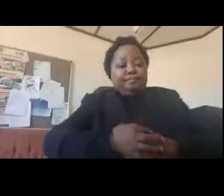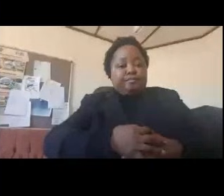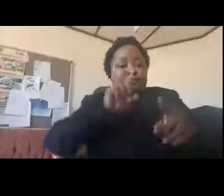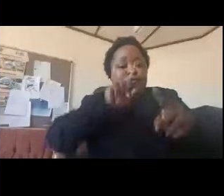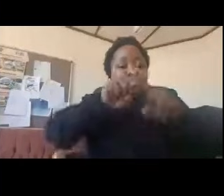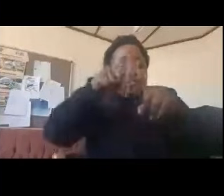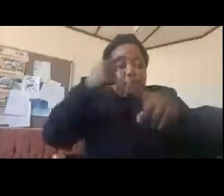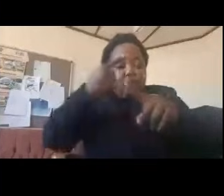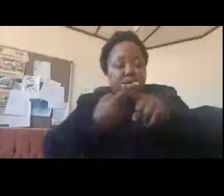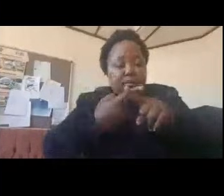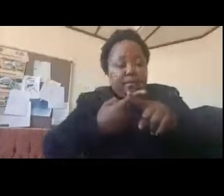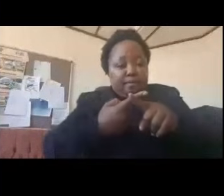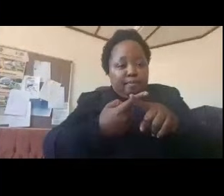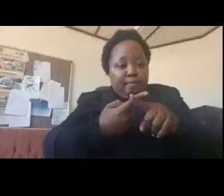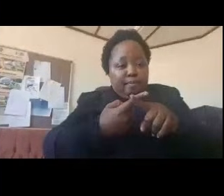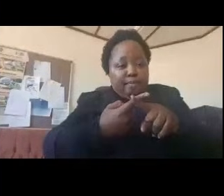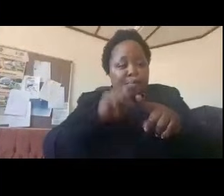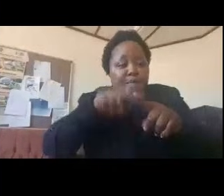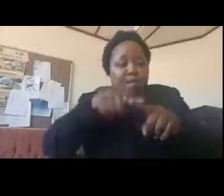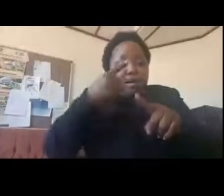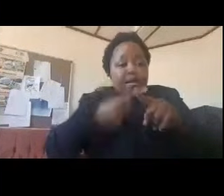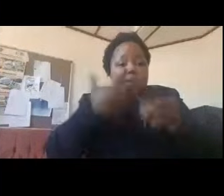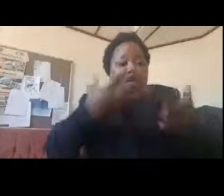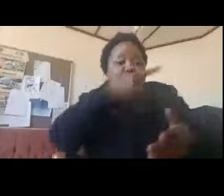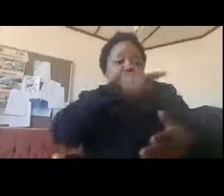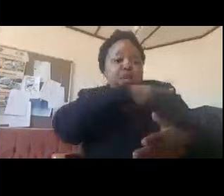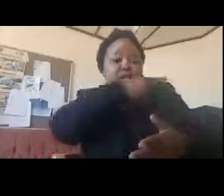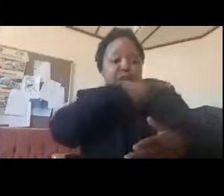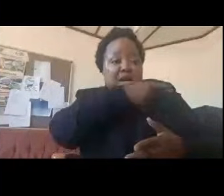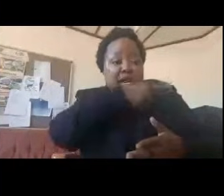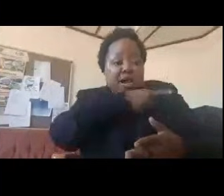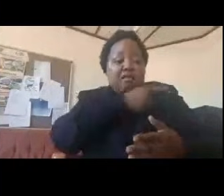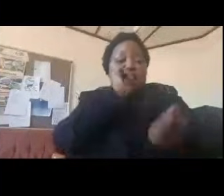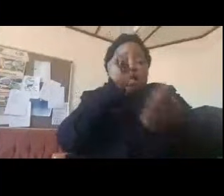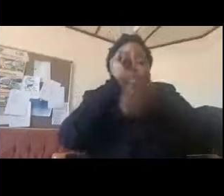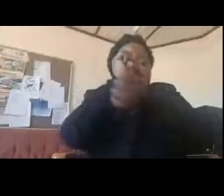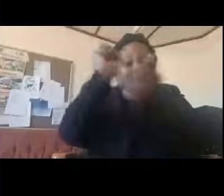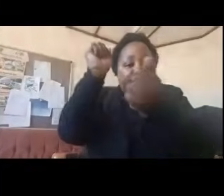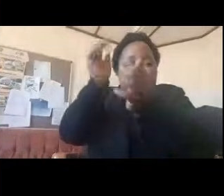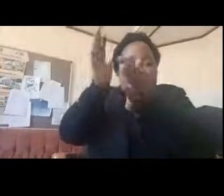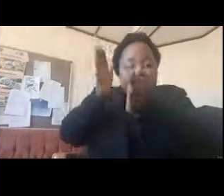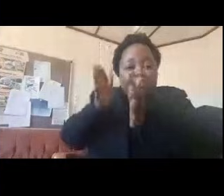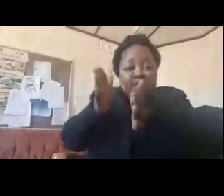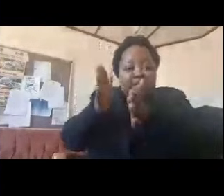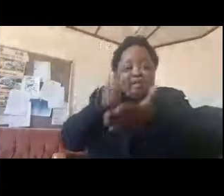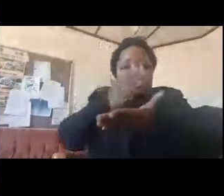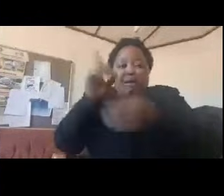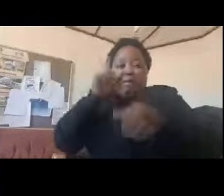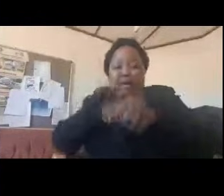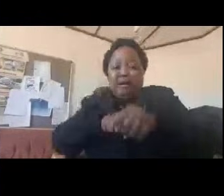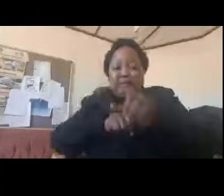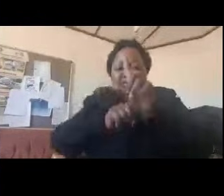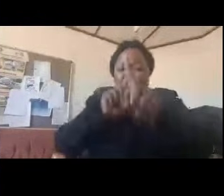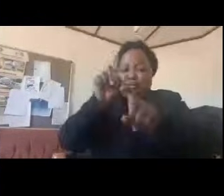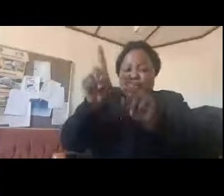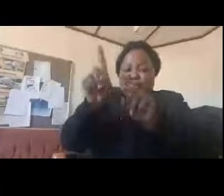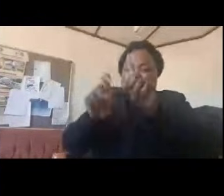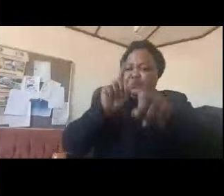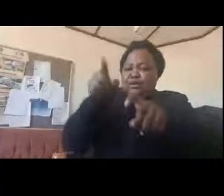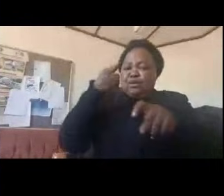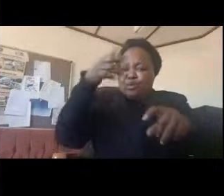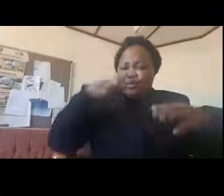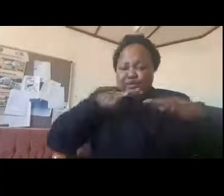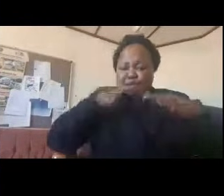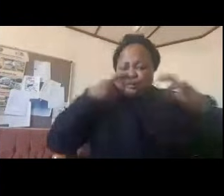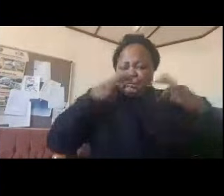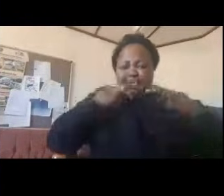or even with gender desk, survivors are still sometimes met with questions about their clothing or credibility,